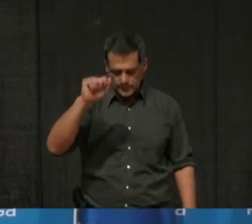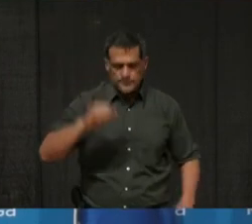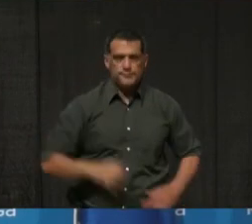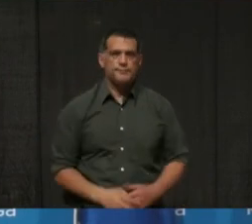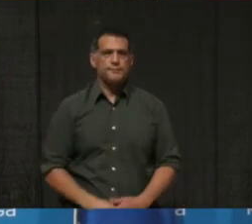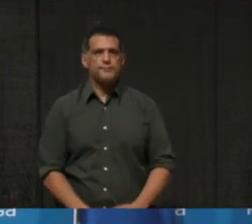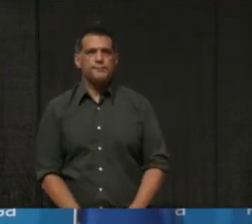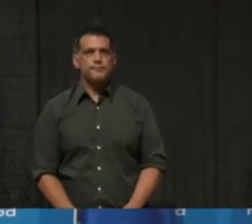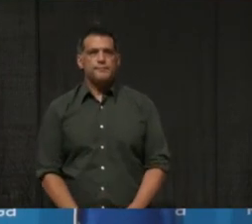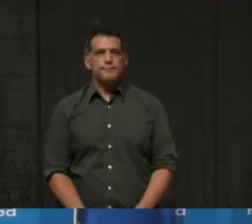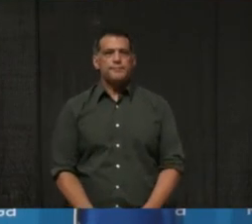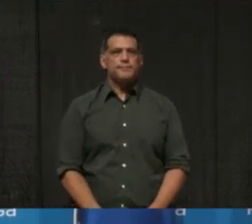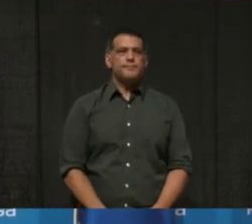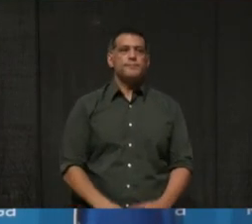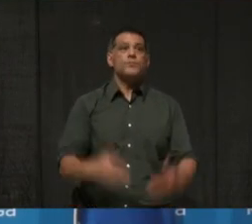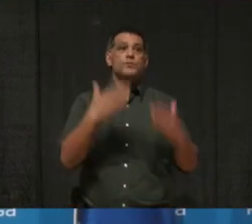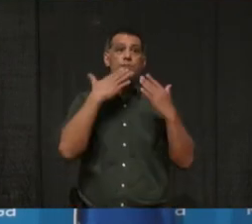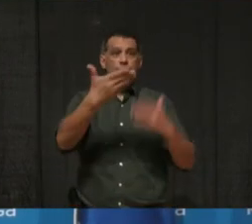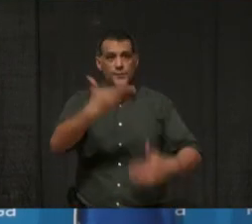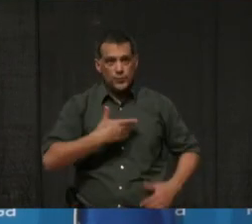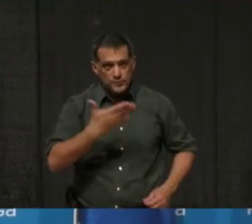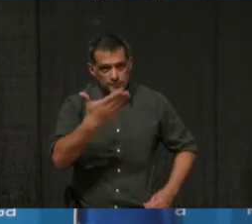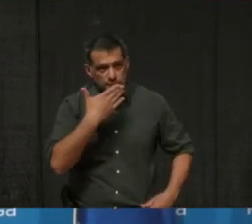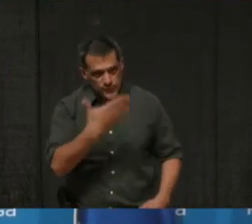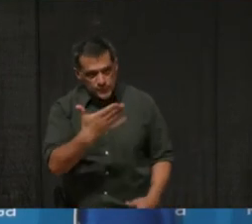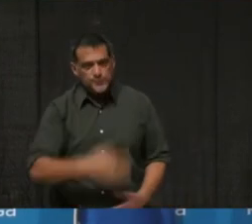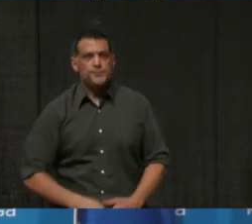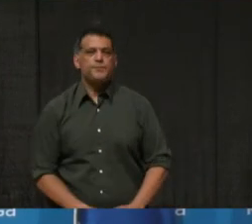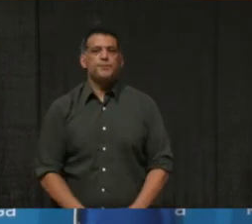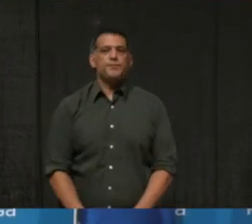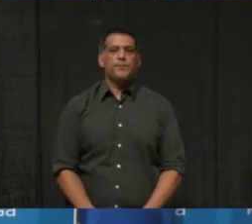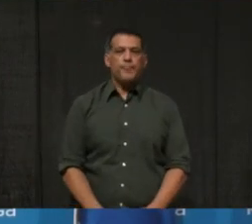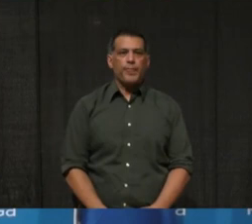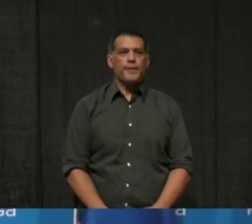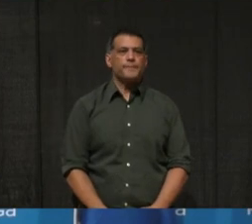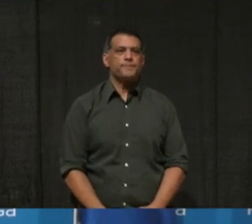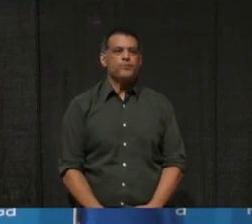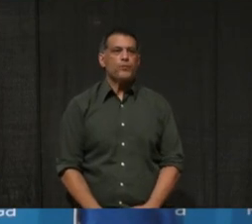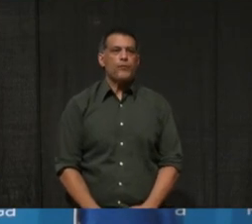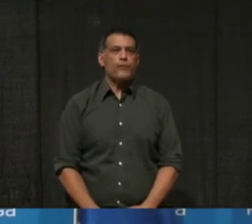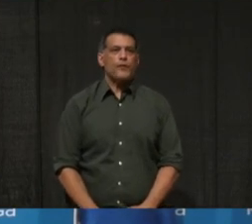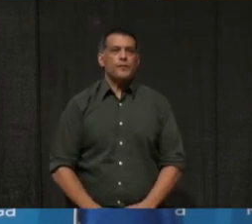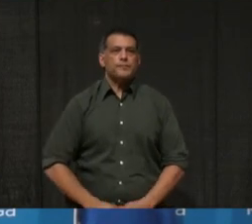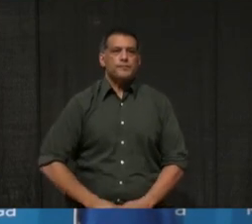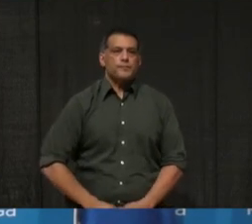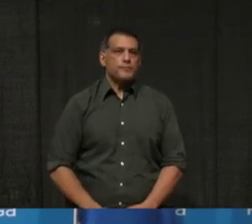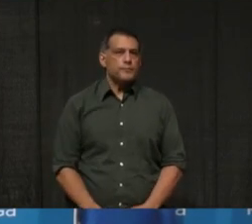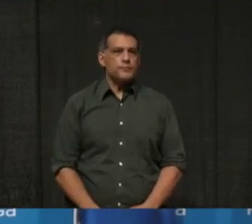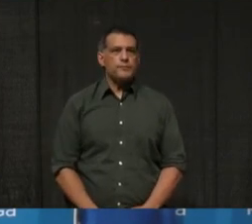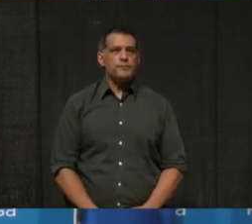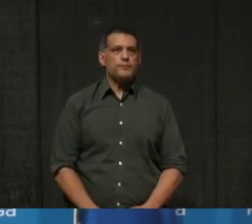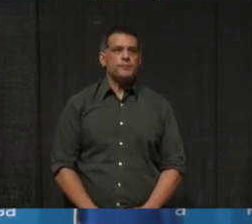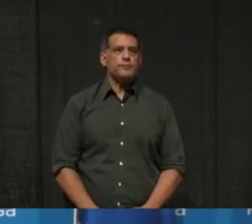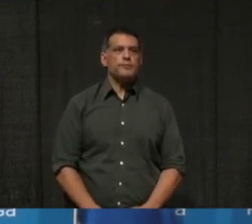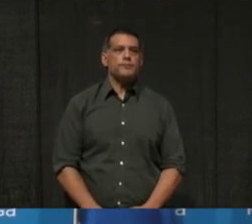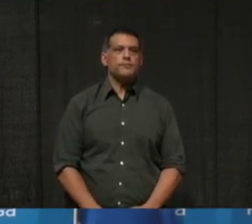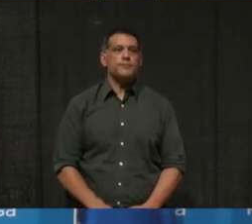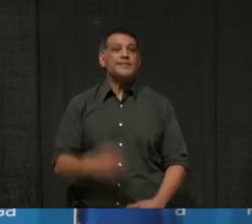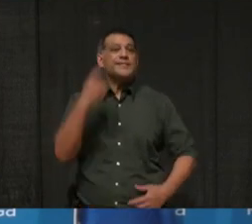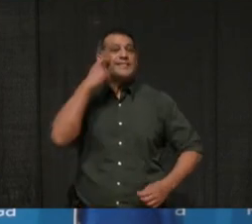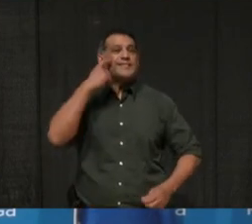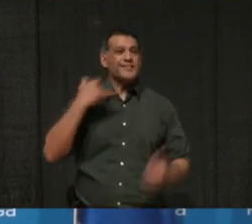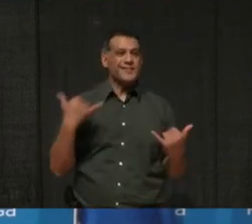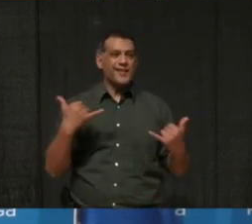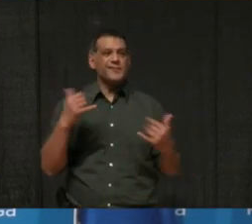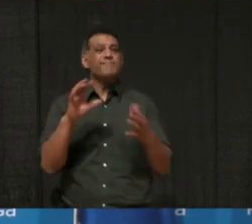Thank you. So I was going to also ask a question about something that came up at a council earlier today. I know during